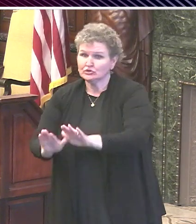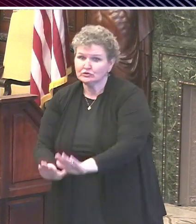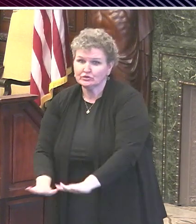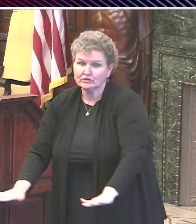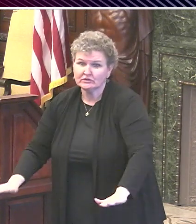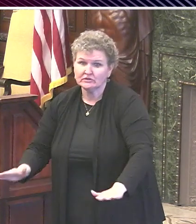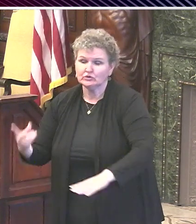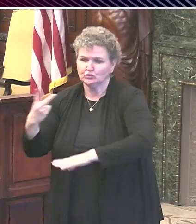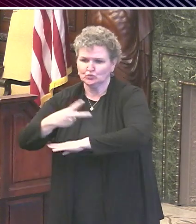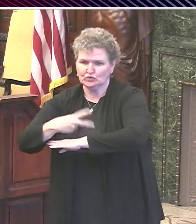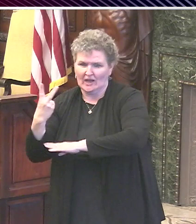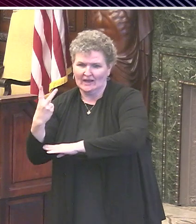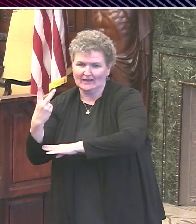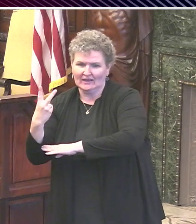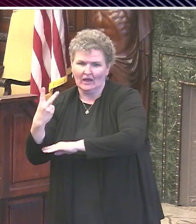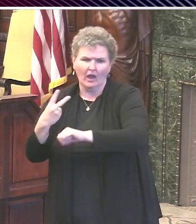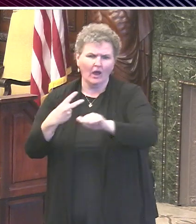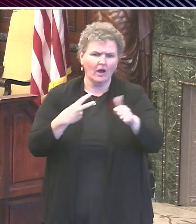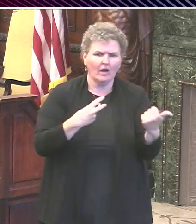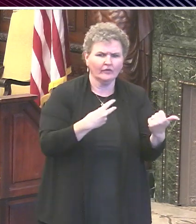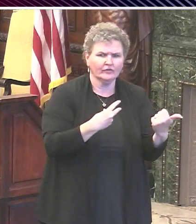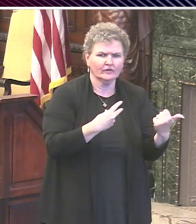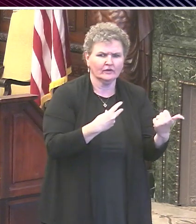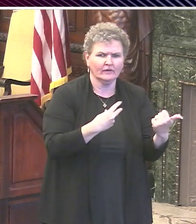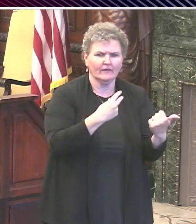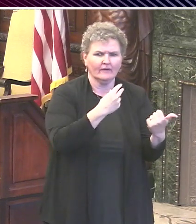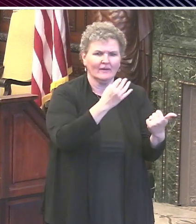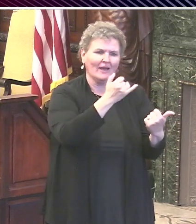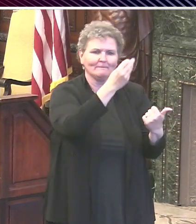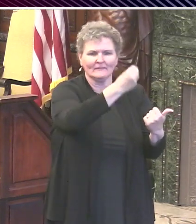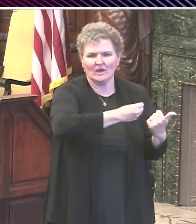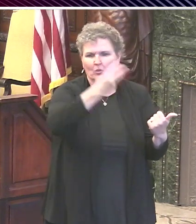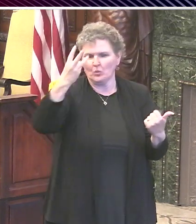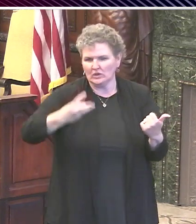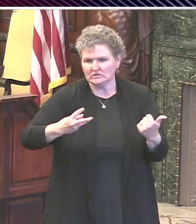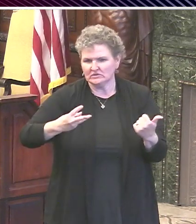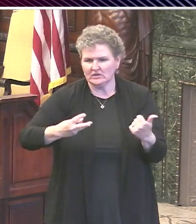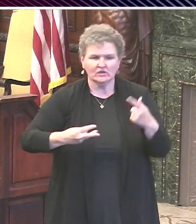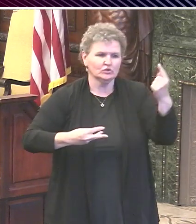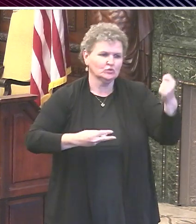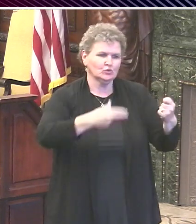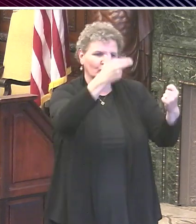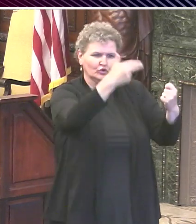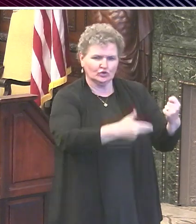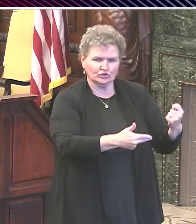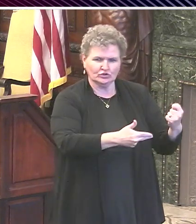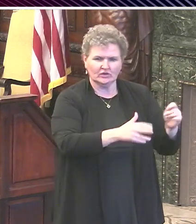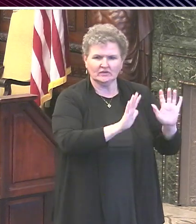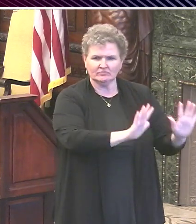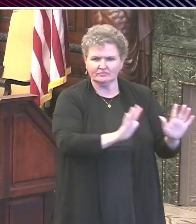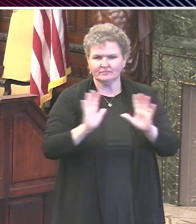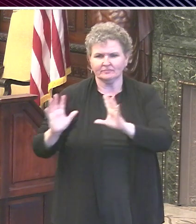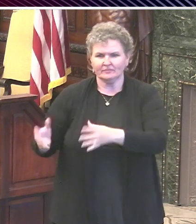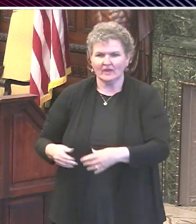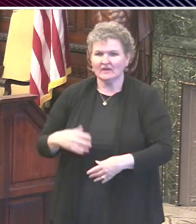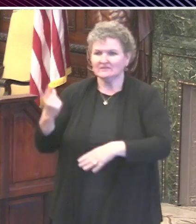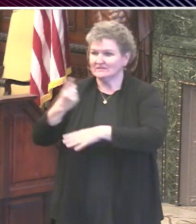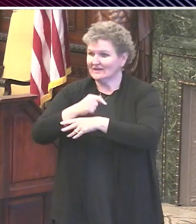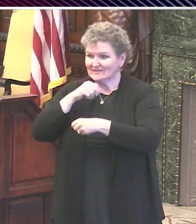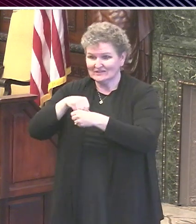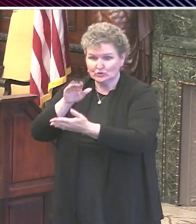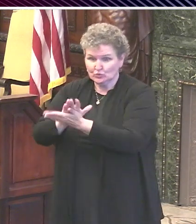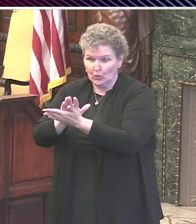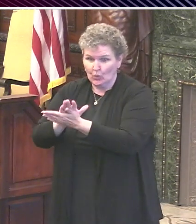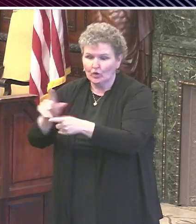days a week. Some would go Monday, Wednesday, the others would go Tuesday, Thursday. That would reduce by half the number of children who were in the school at any given